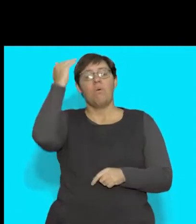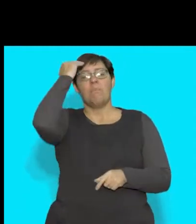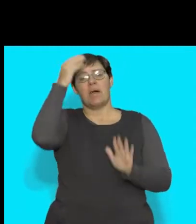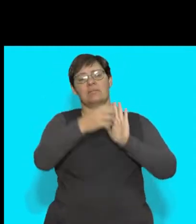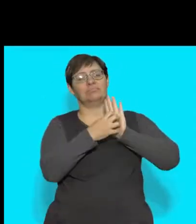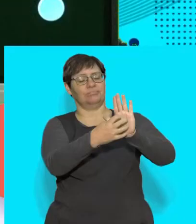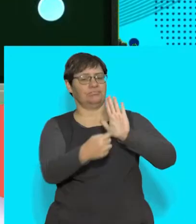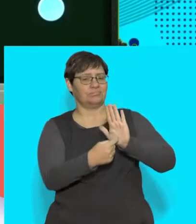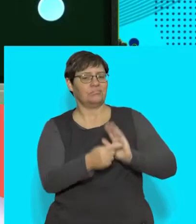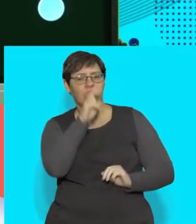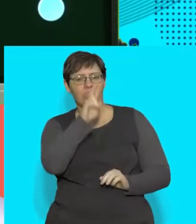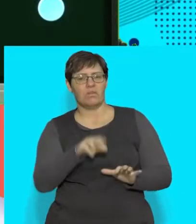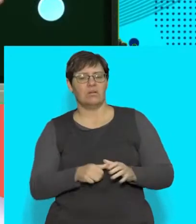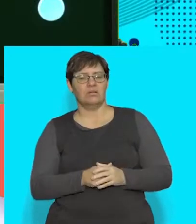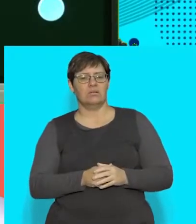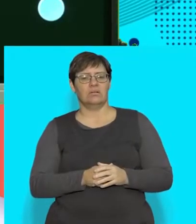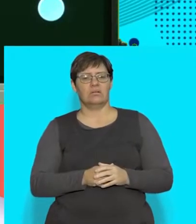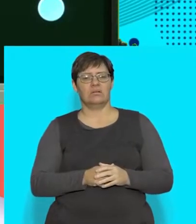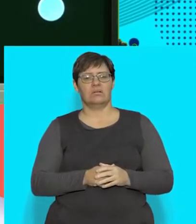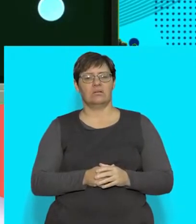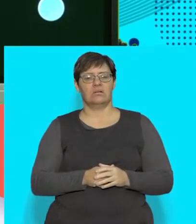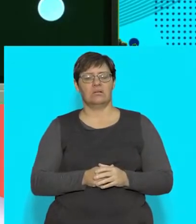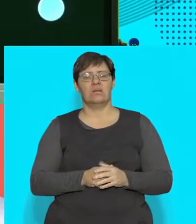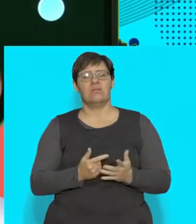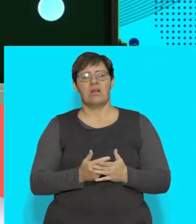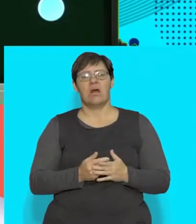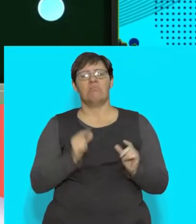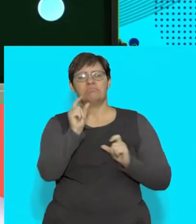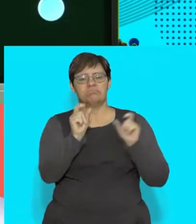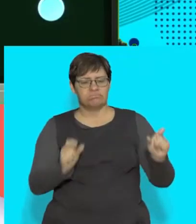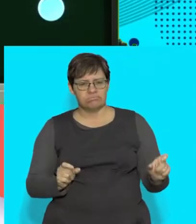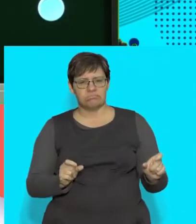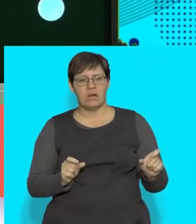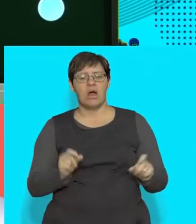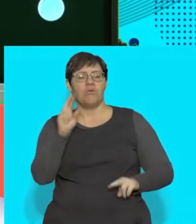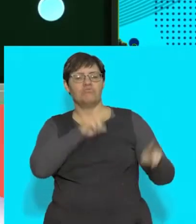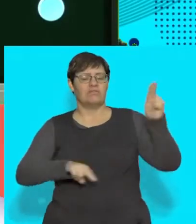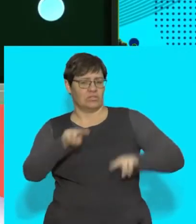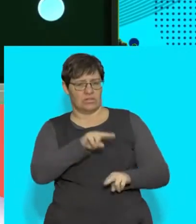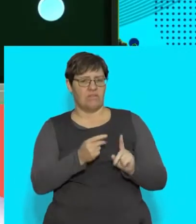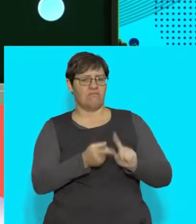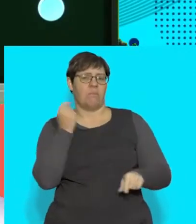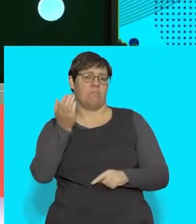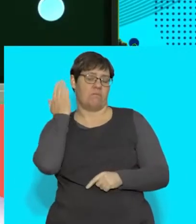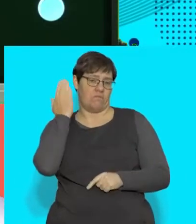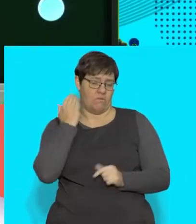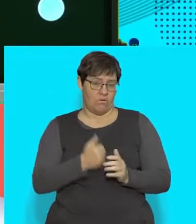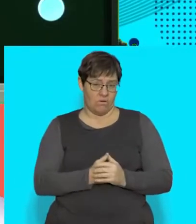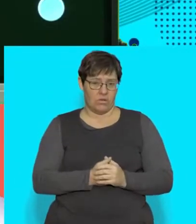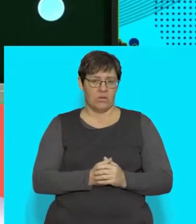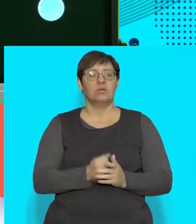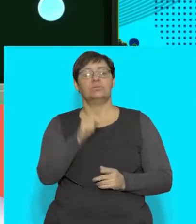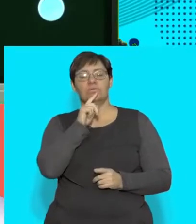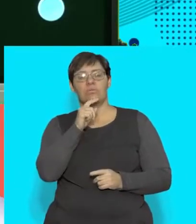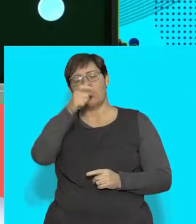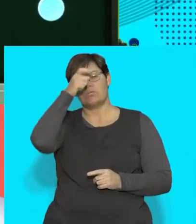very shortly, just do a little bit of a revision from our last session, just to go over the concept of what our